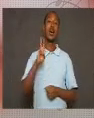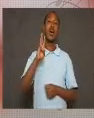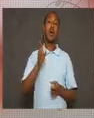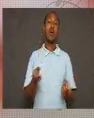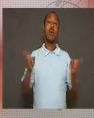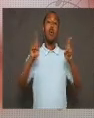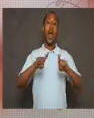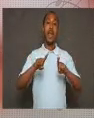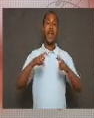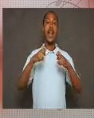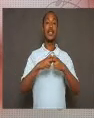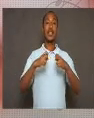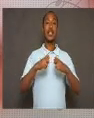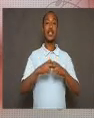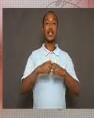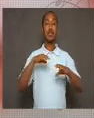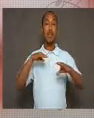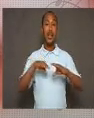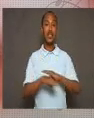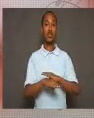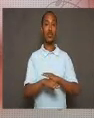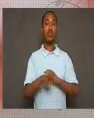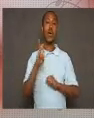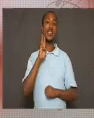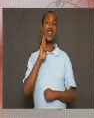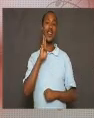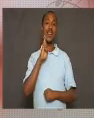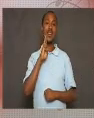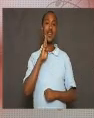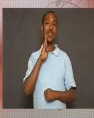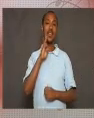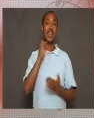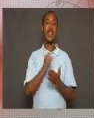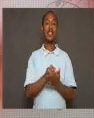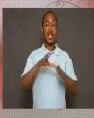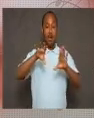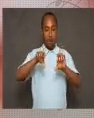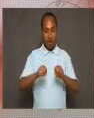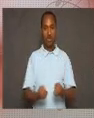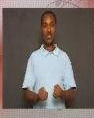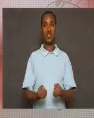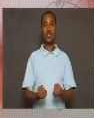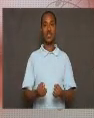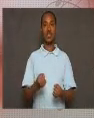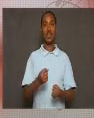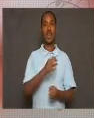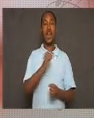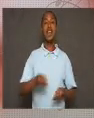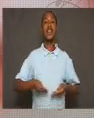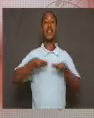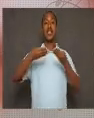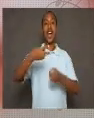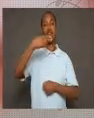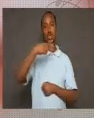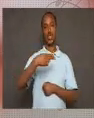When electricity is passed through water, it decomposes and gives